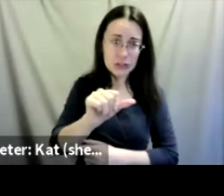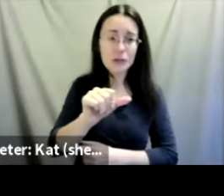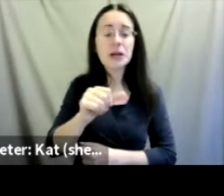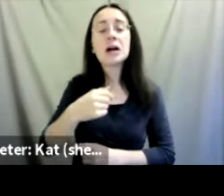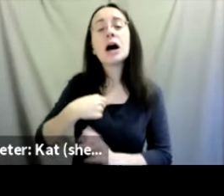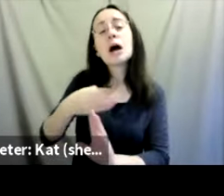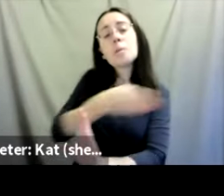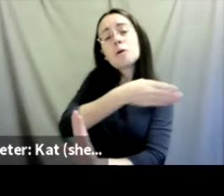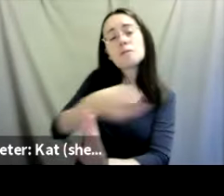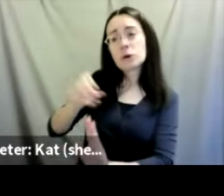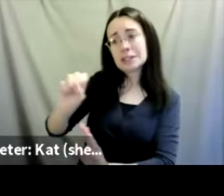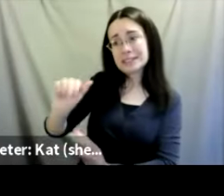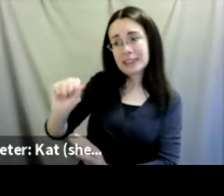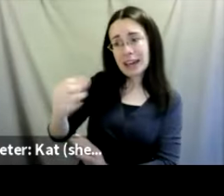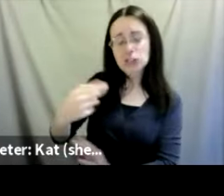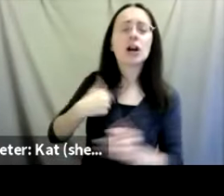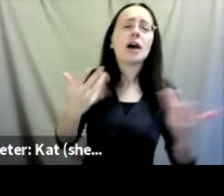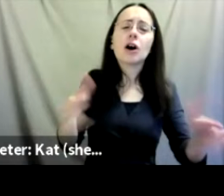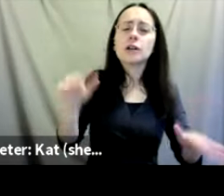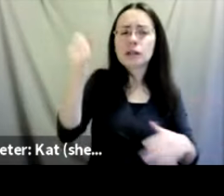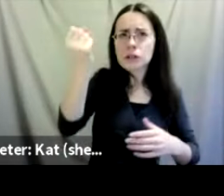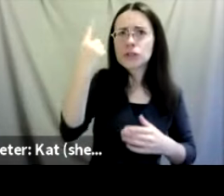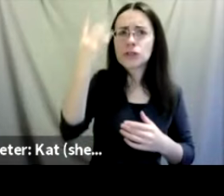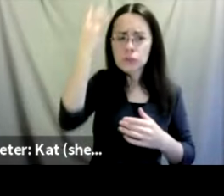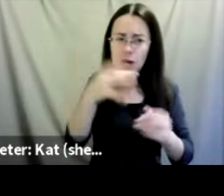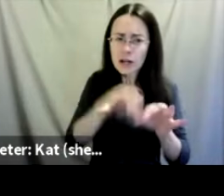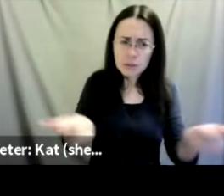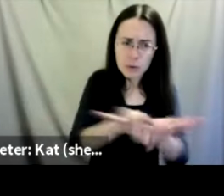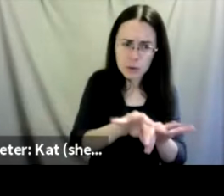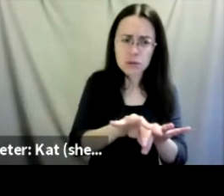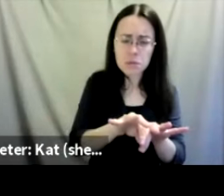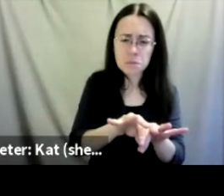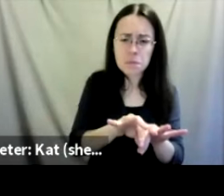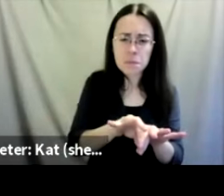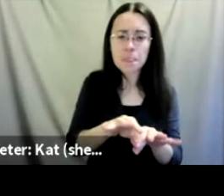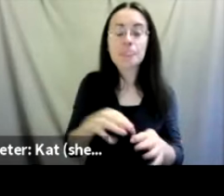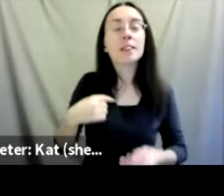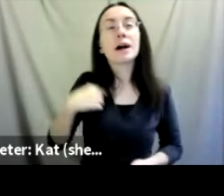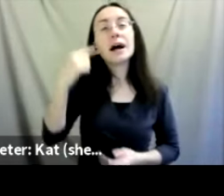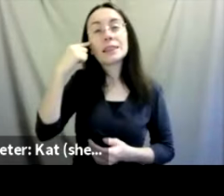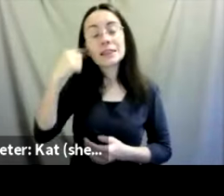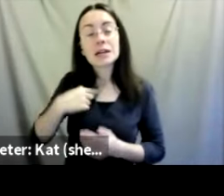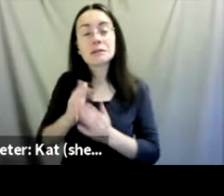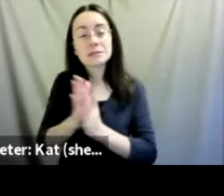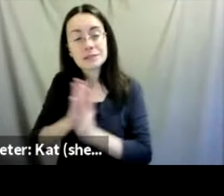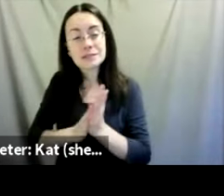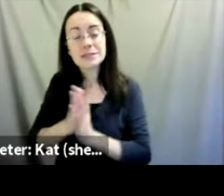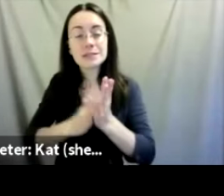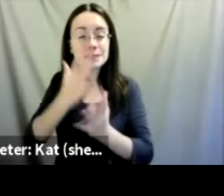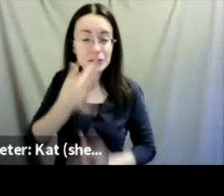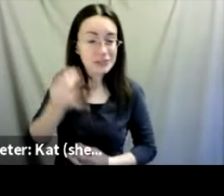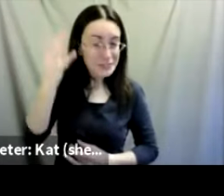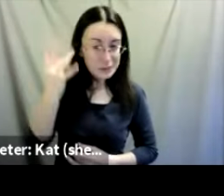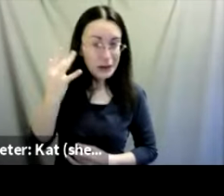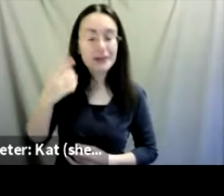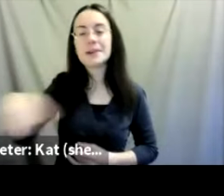sexual education and why it's a necessary topic. And I think I was so interested in these topics because, like we talked about